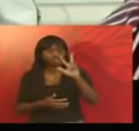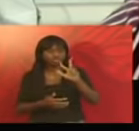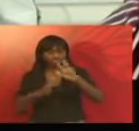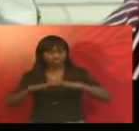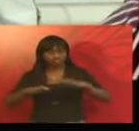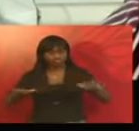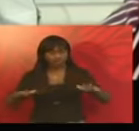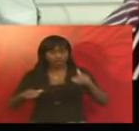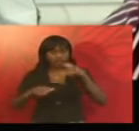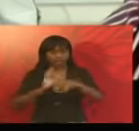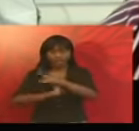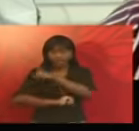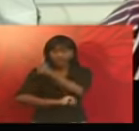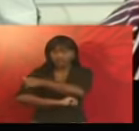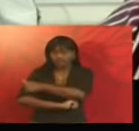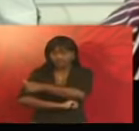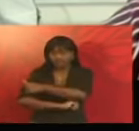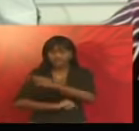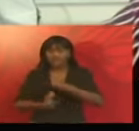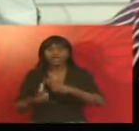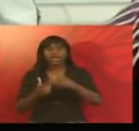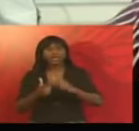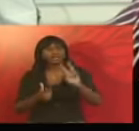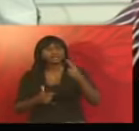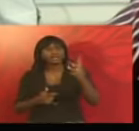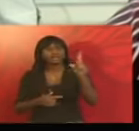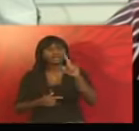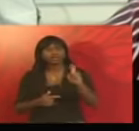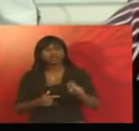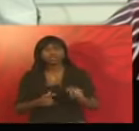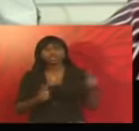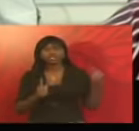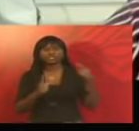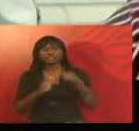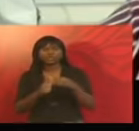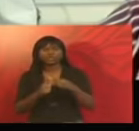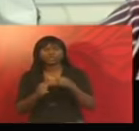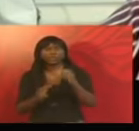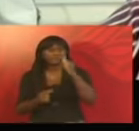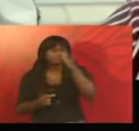were hospitalized with the virus. And my second question will go to Mr. Thomas.